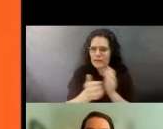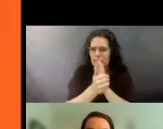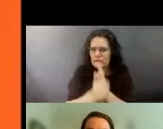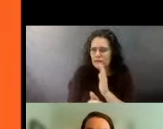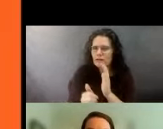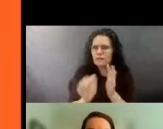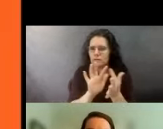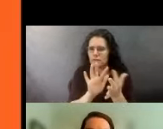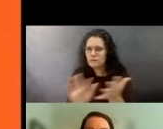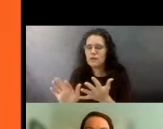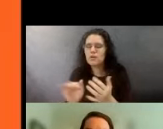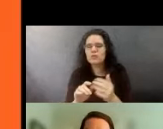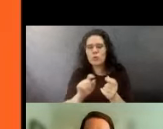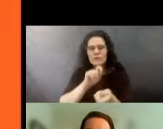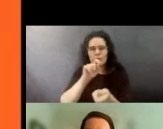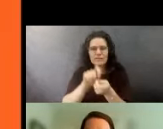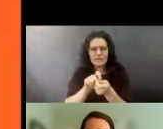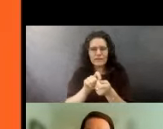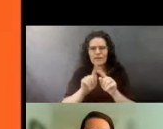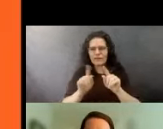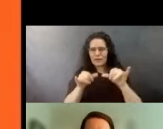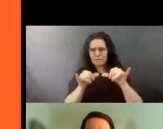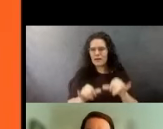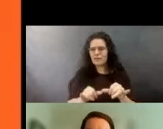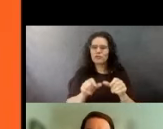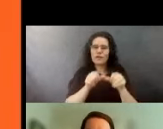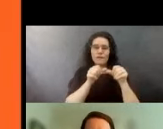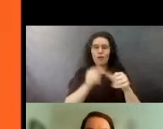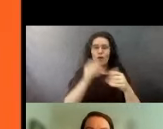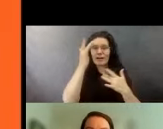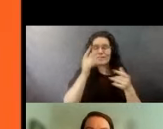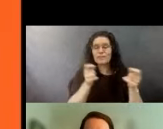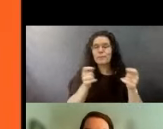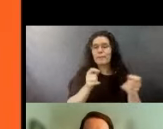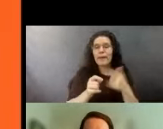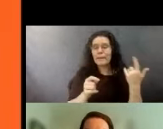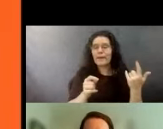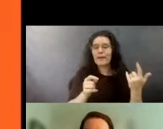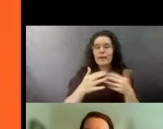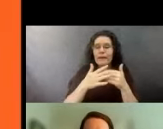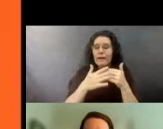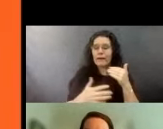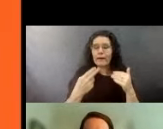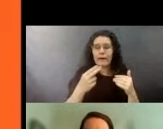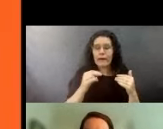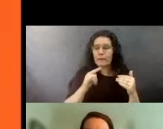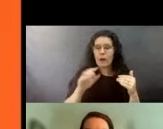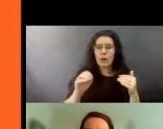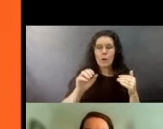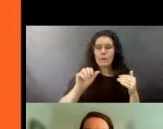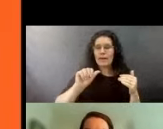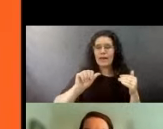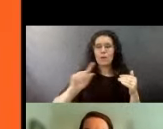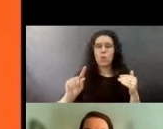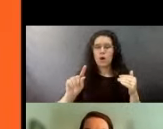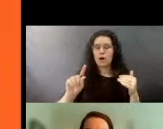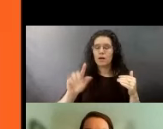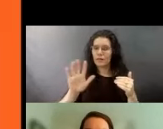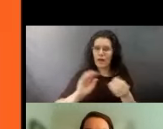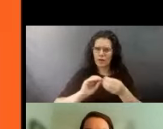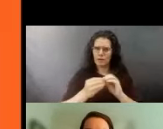measures of chronic disease control include, say, looking at hemoglobin A1 scores level for children with diabetes,